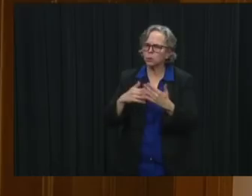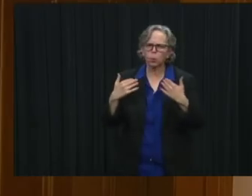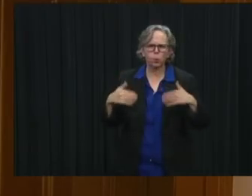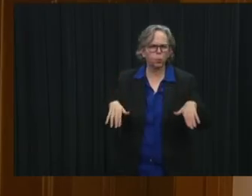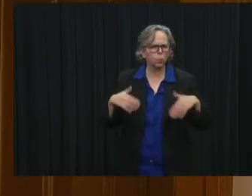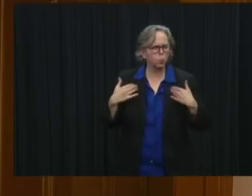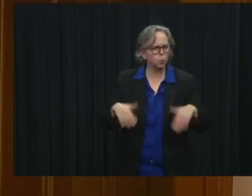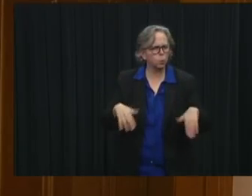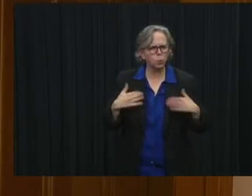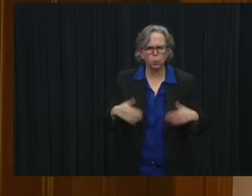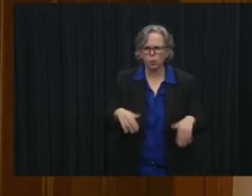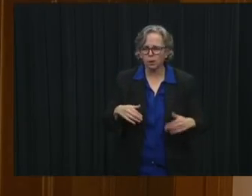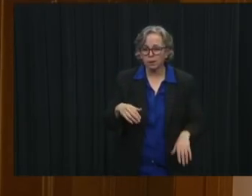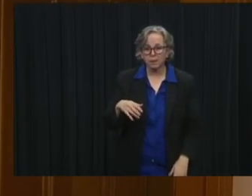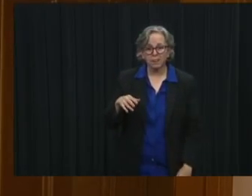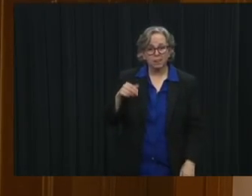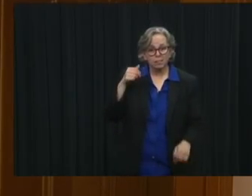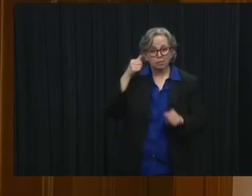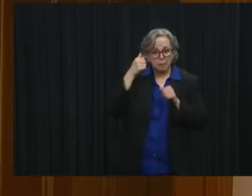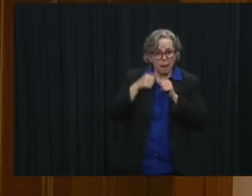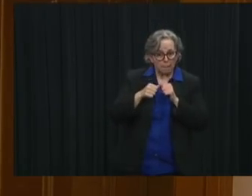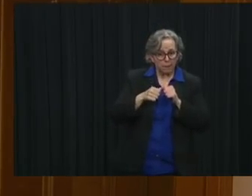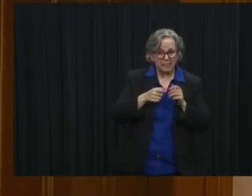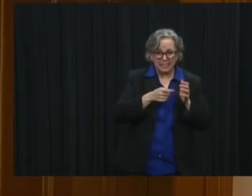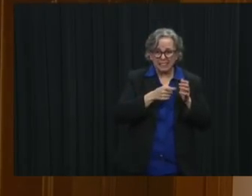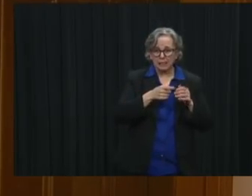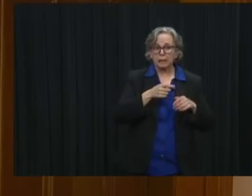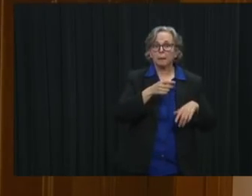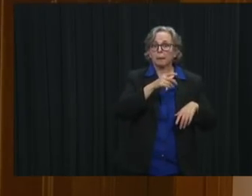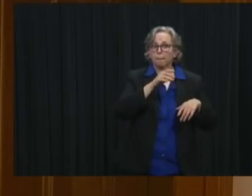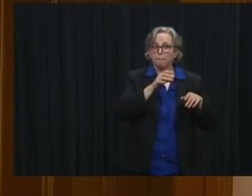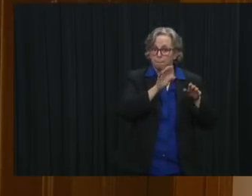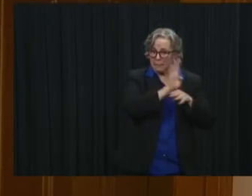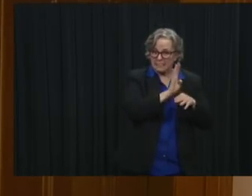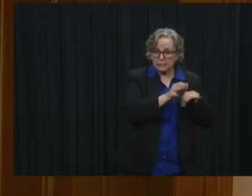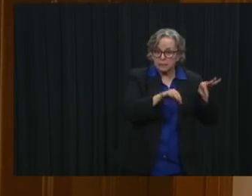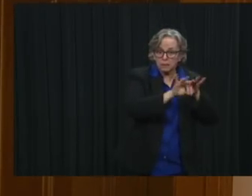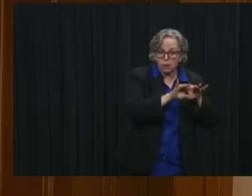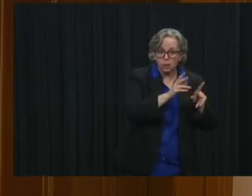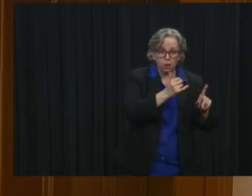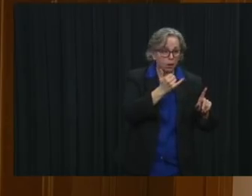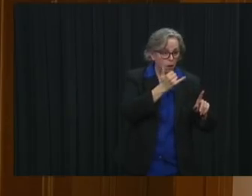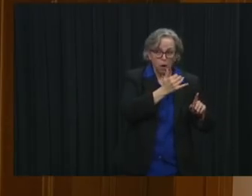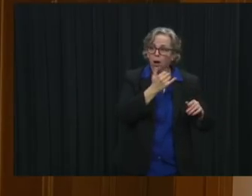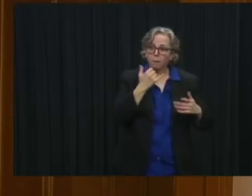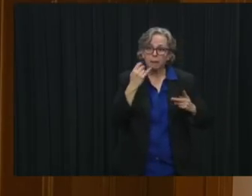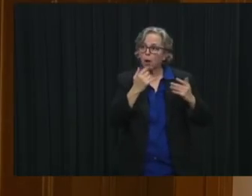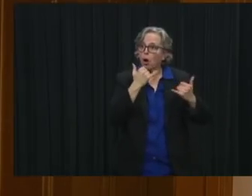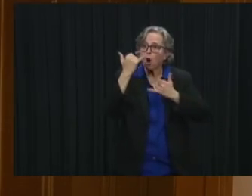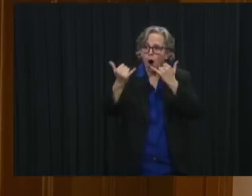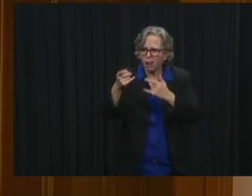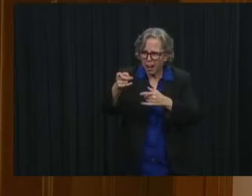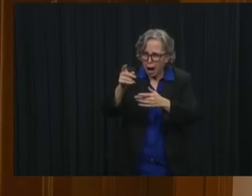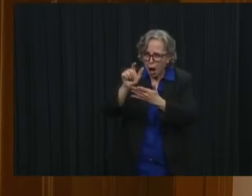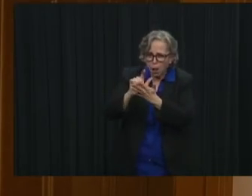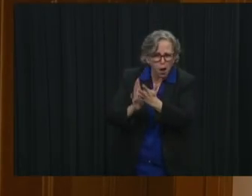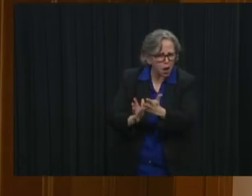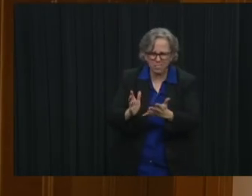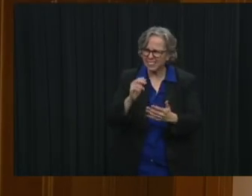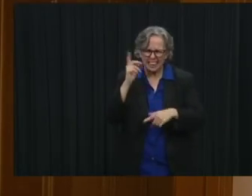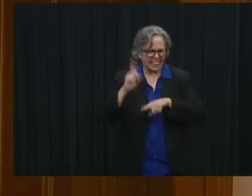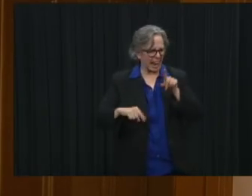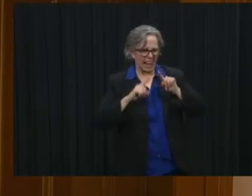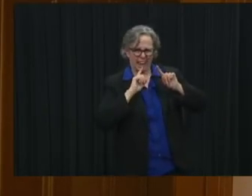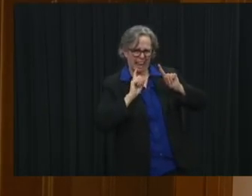call center is really not a legal aid center, and we've had a lot of calls, and unfortunately, We can't answer detailed questions. It's